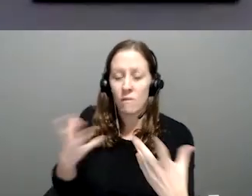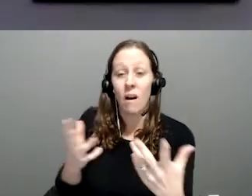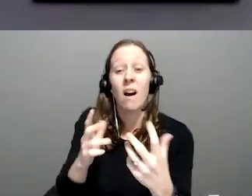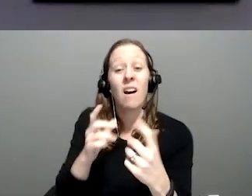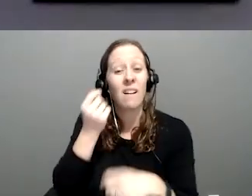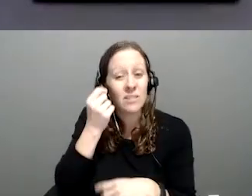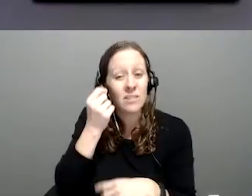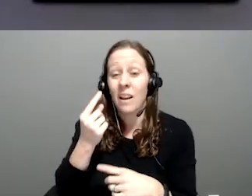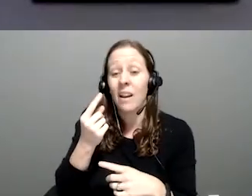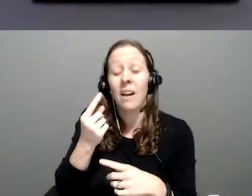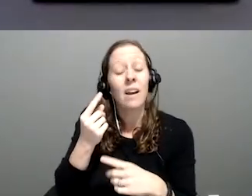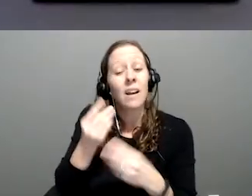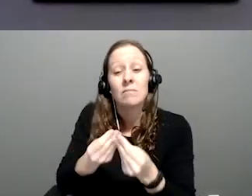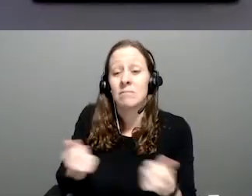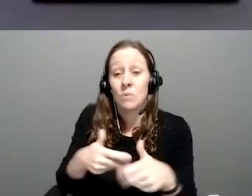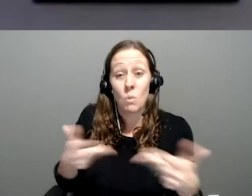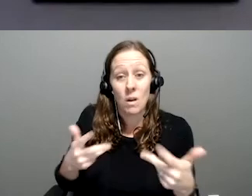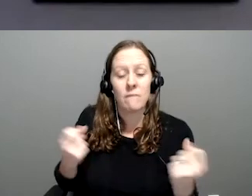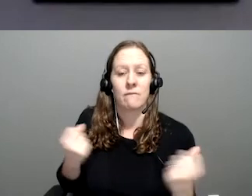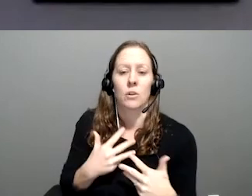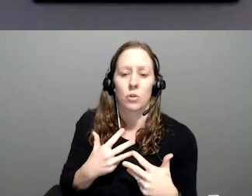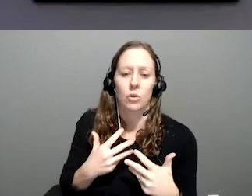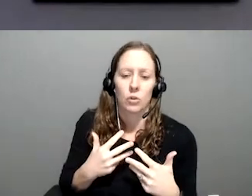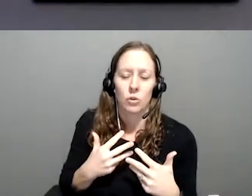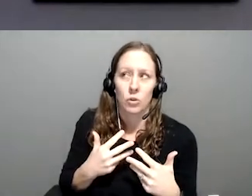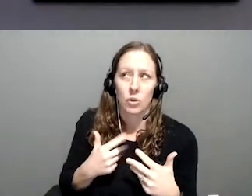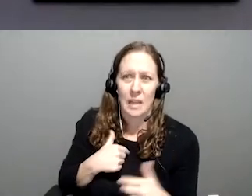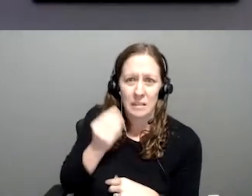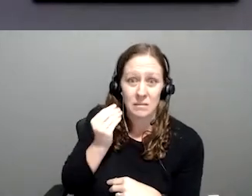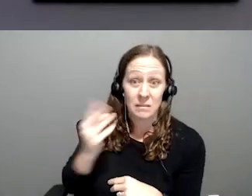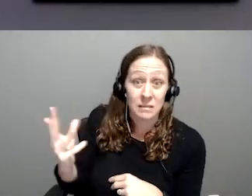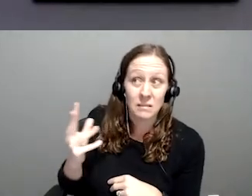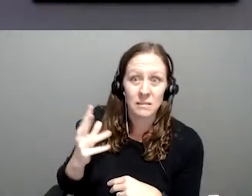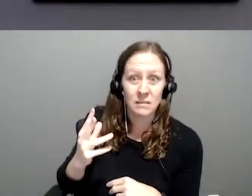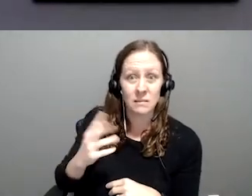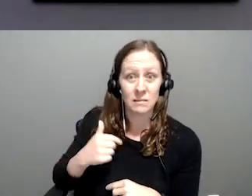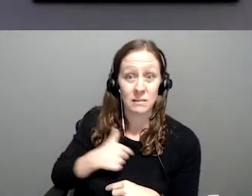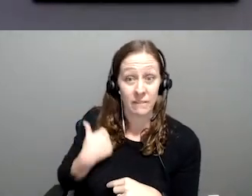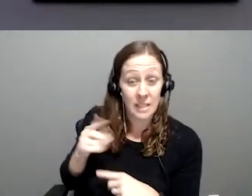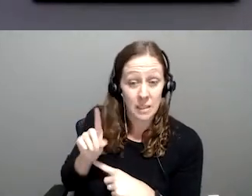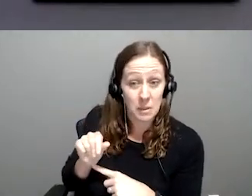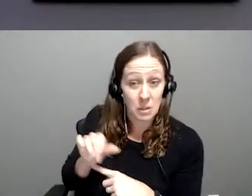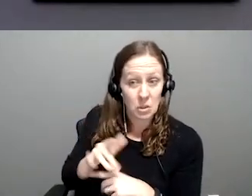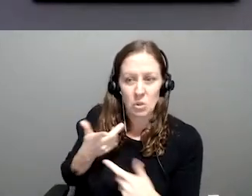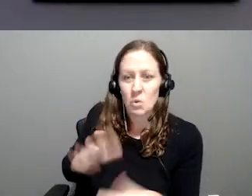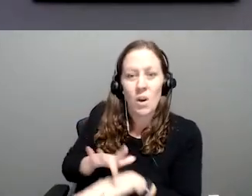accessibility needs having to be disclosed either too early, or having to disclose they have a disability